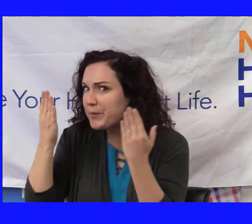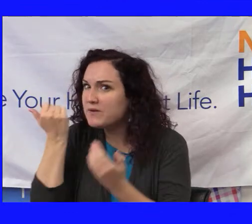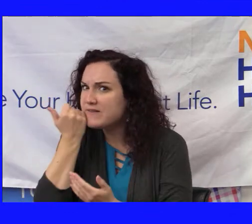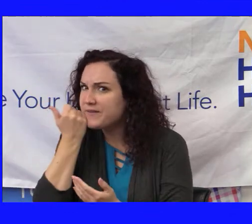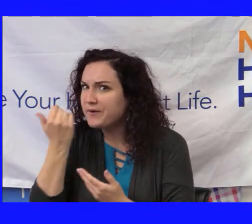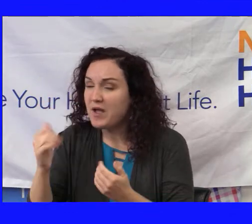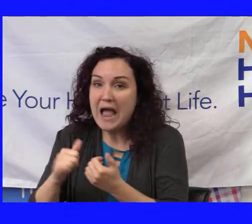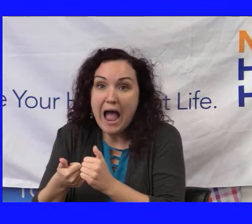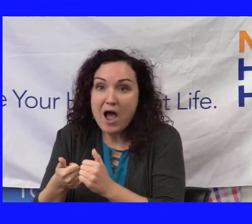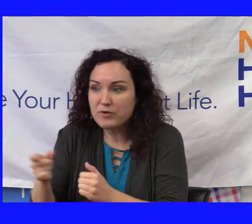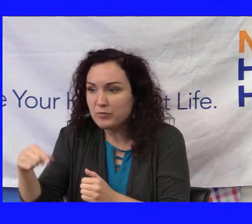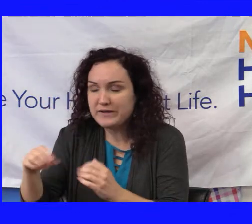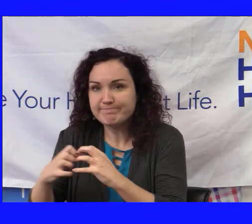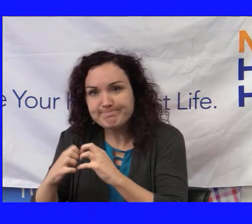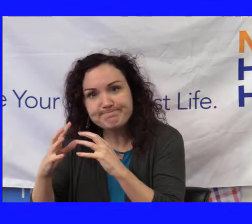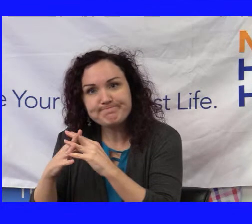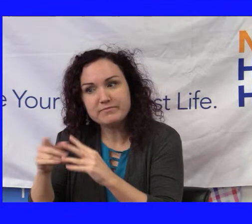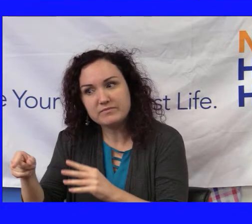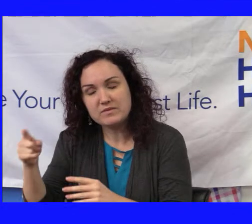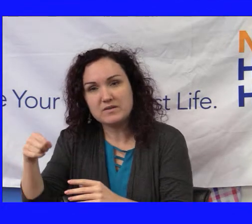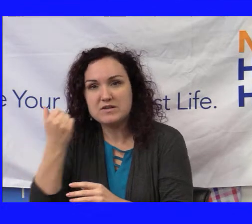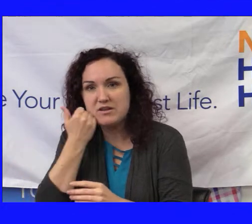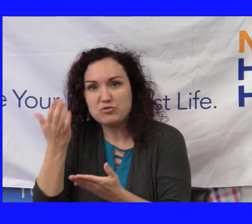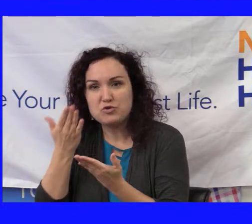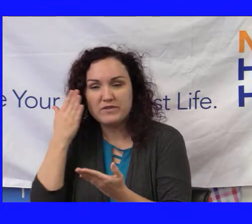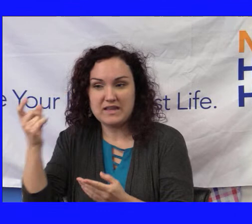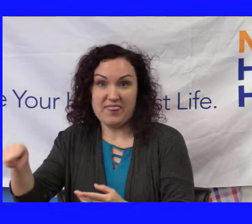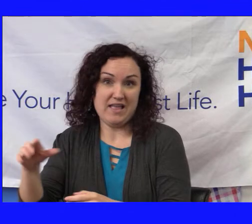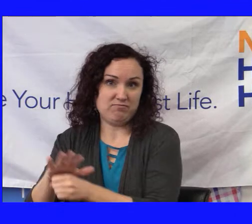how do we get them to provide dental services.